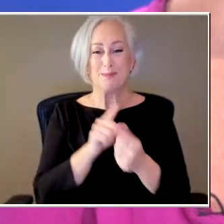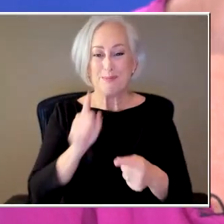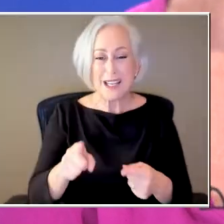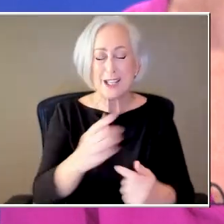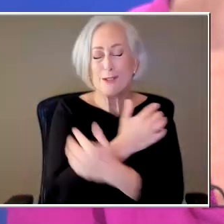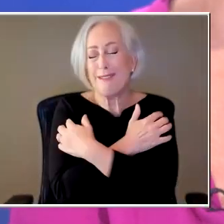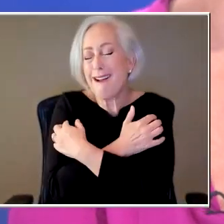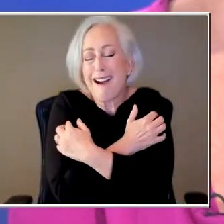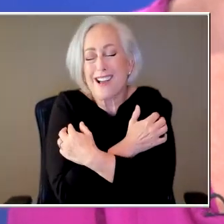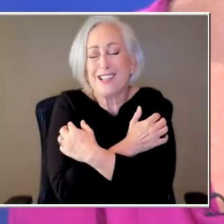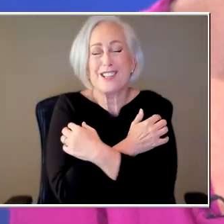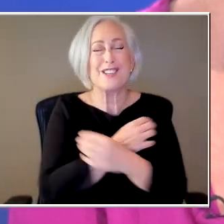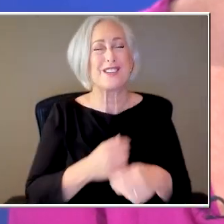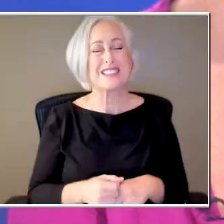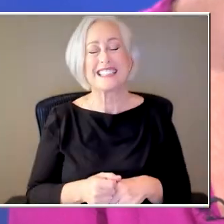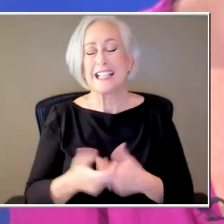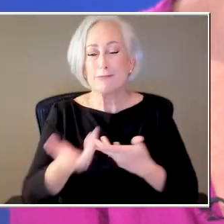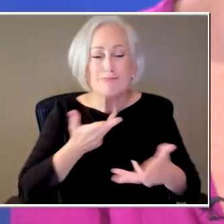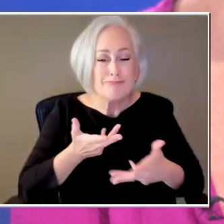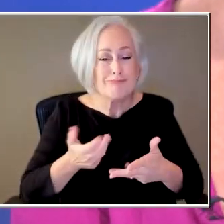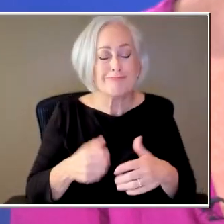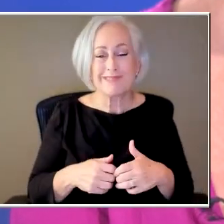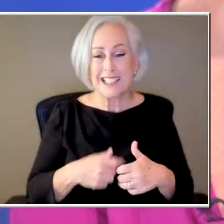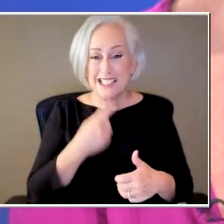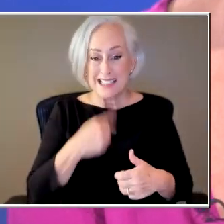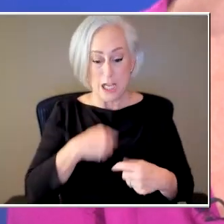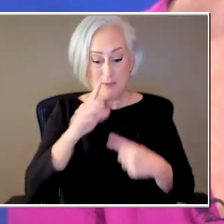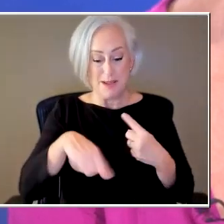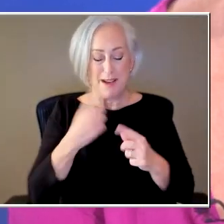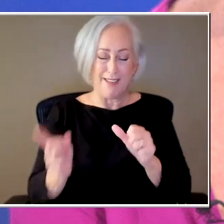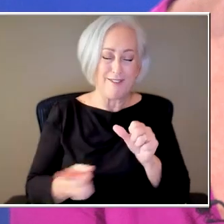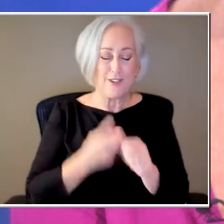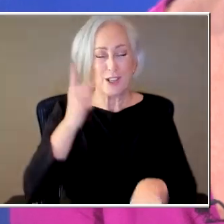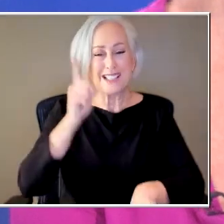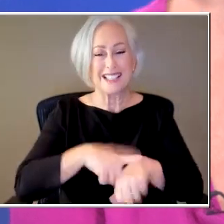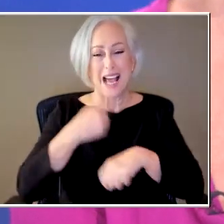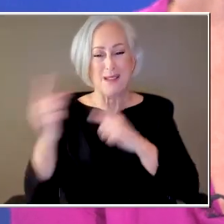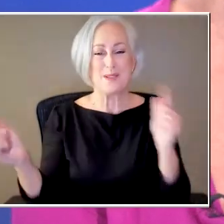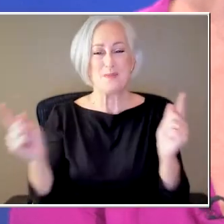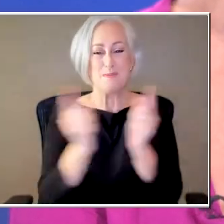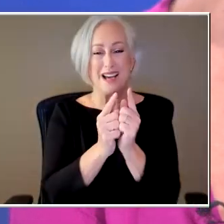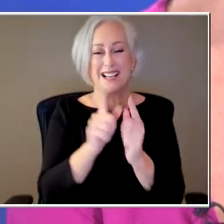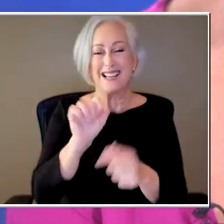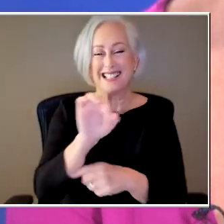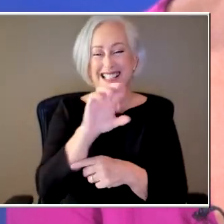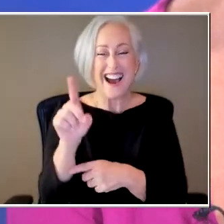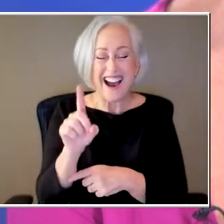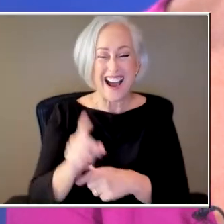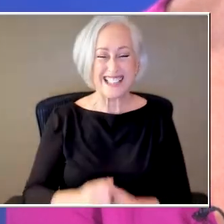meet you. So tell us about that first meeting when you saw him and when he got to see you.